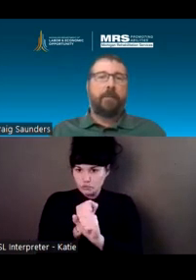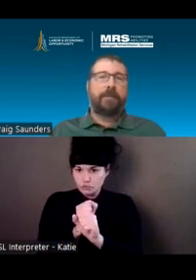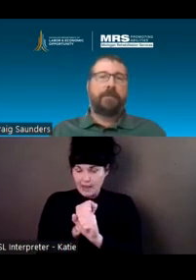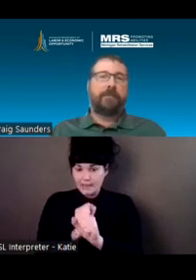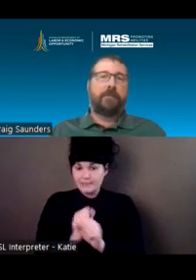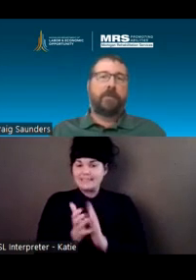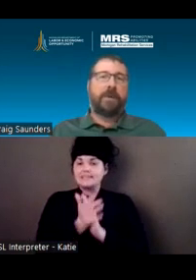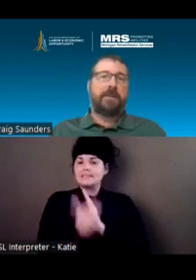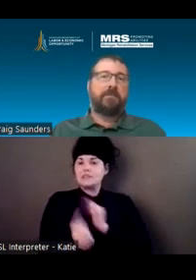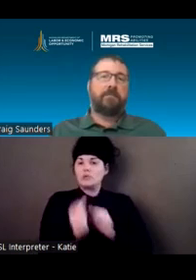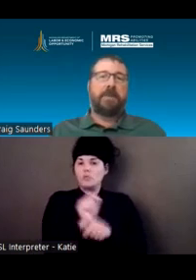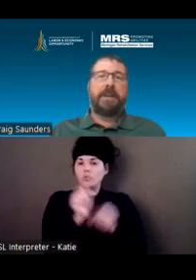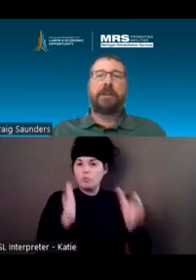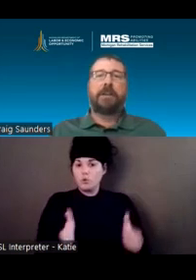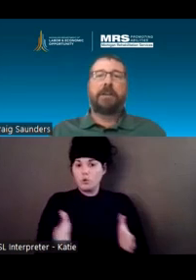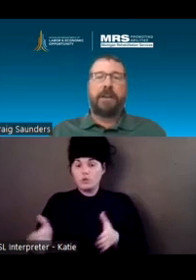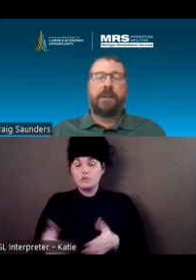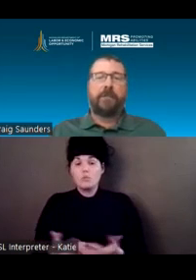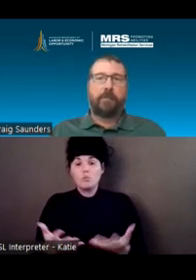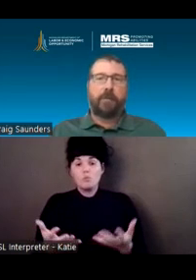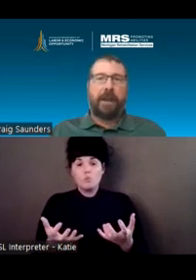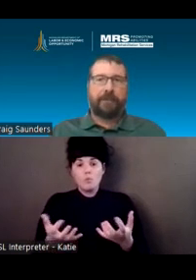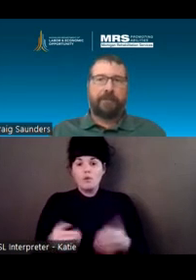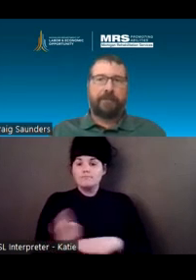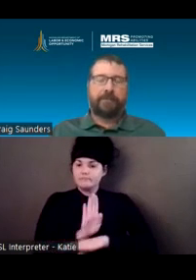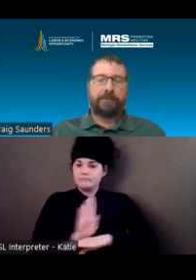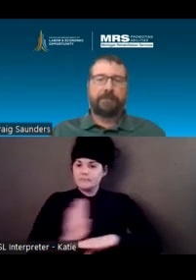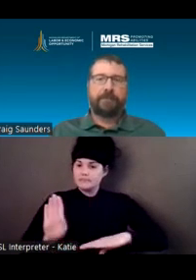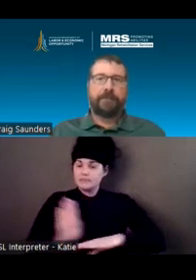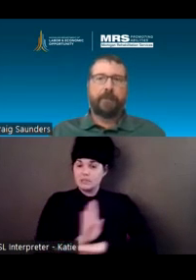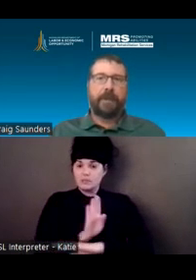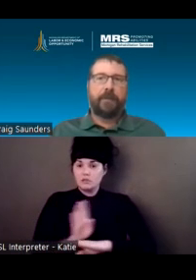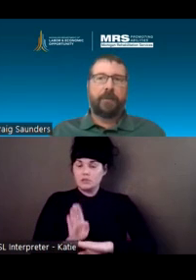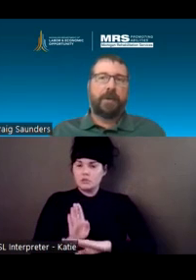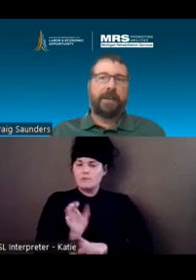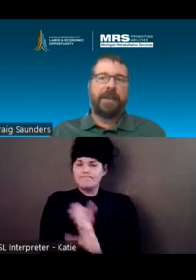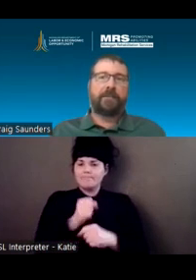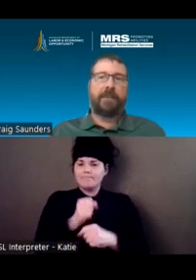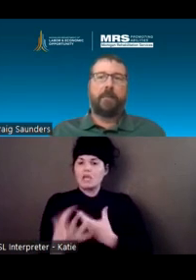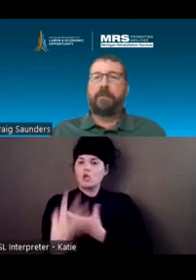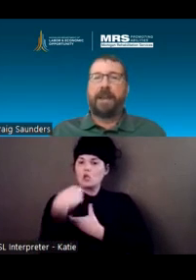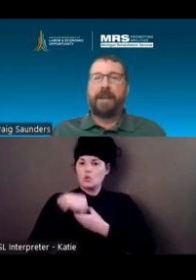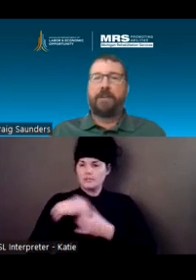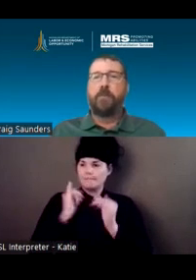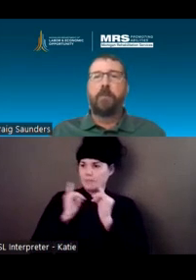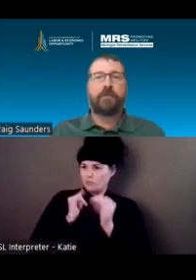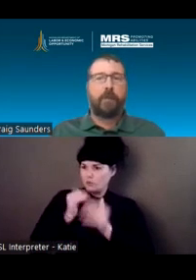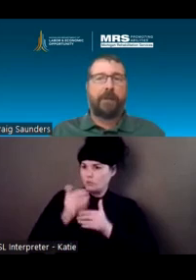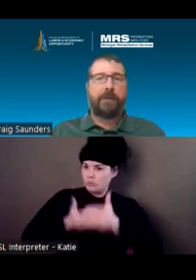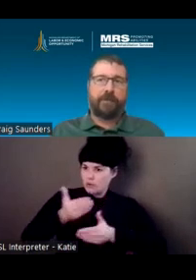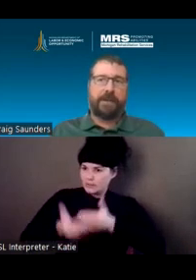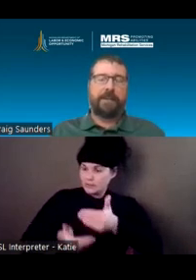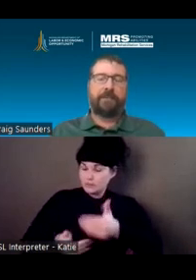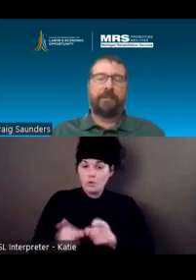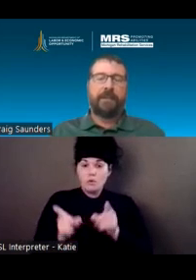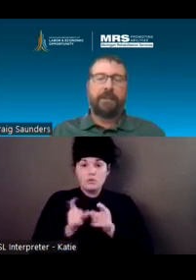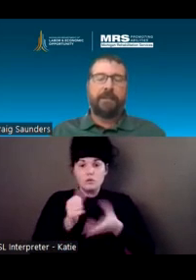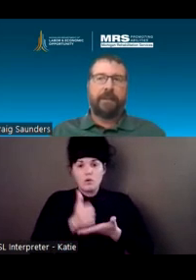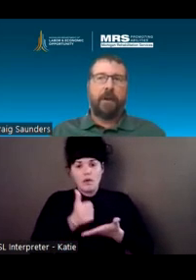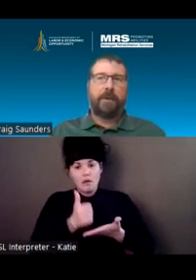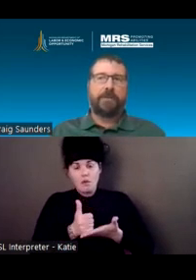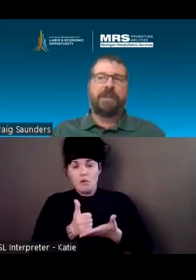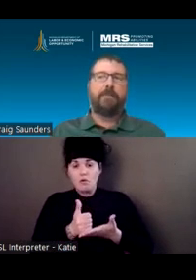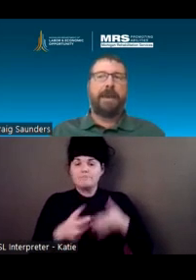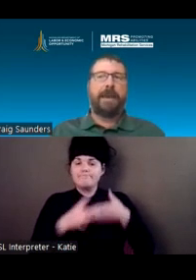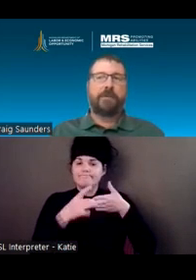We can help business to create an inclusive interview process, as well as help provide numerous awareness trainings